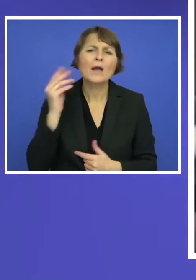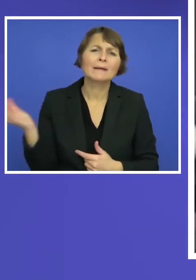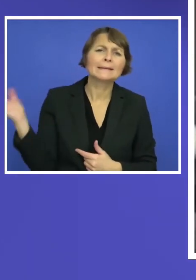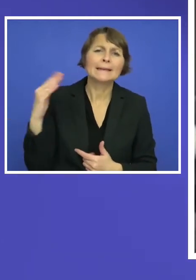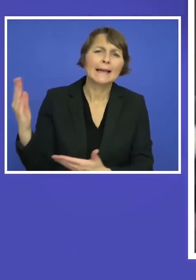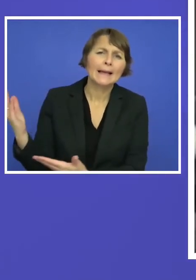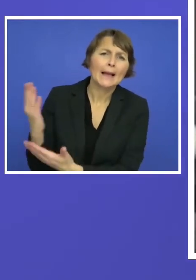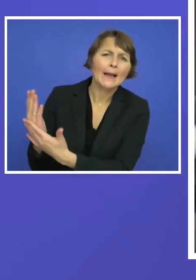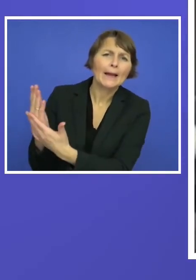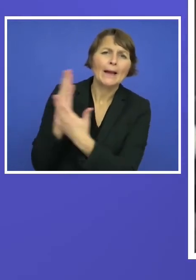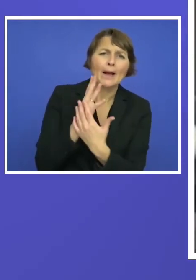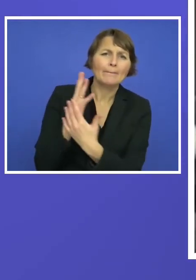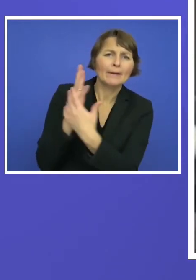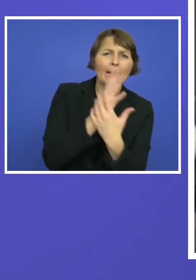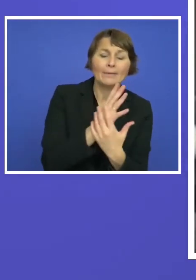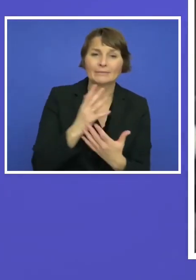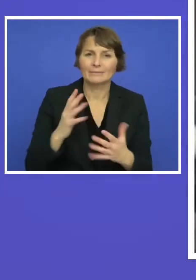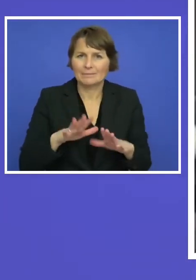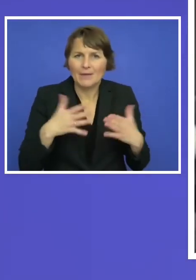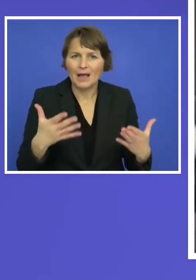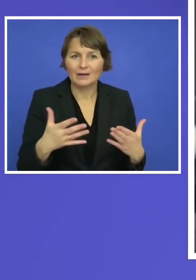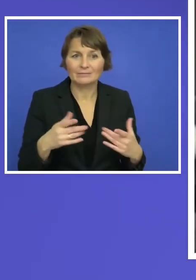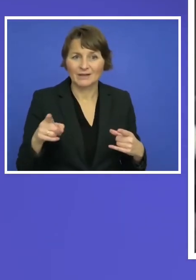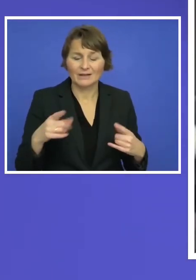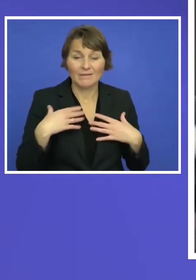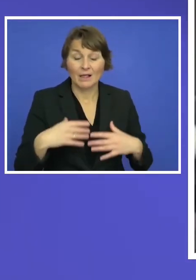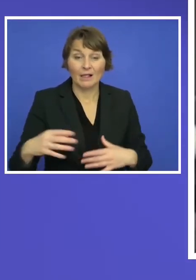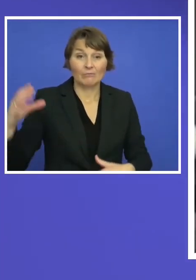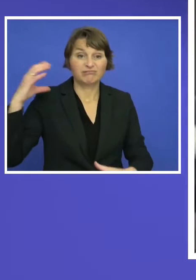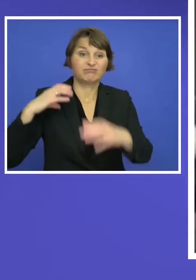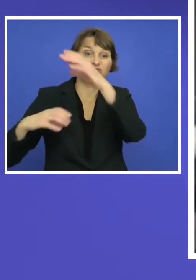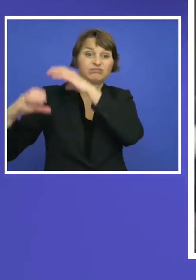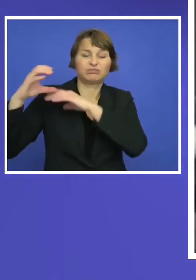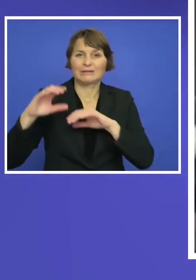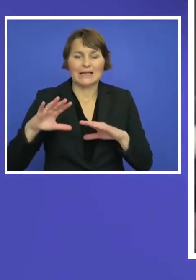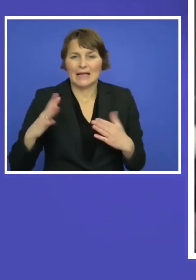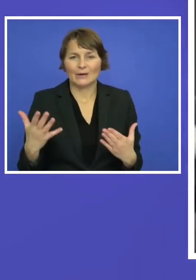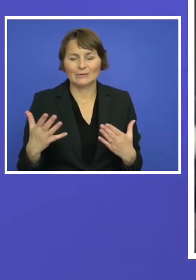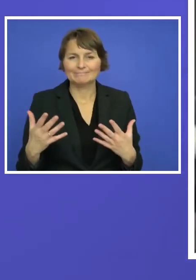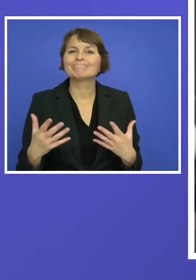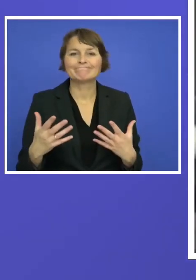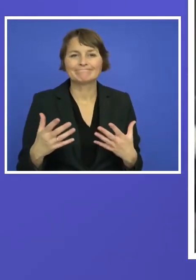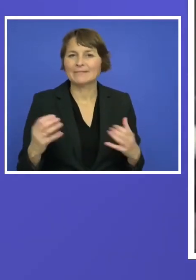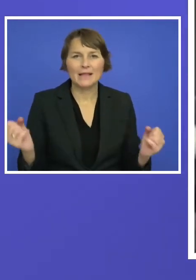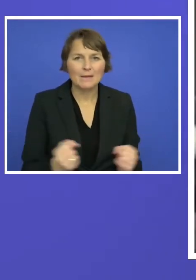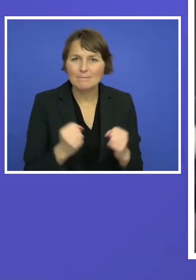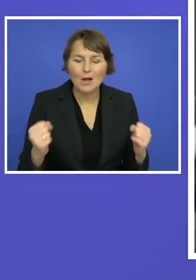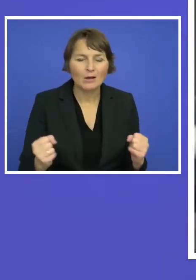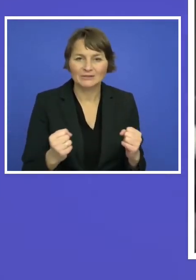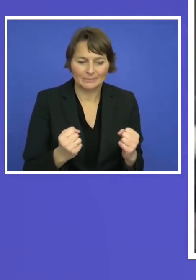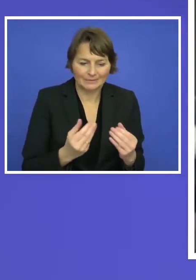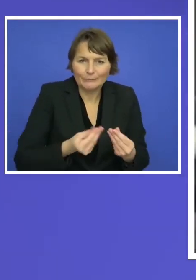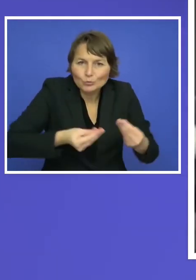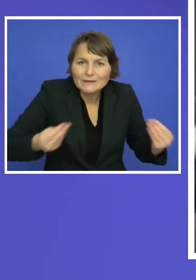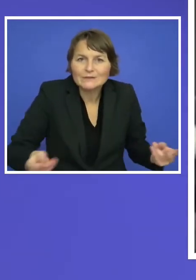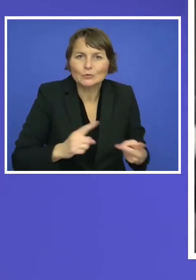they are already overworked, overburdened, and not resourced and not supported, and that there